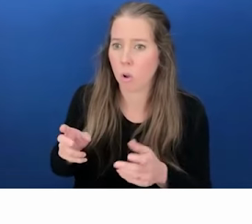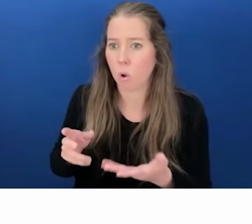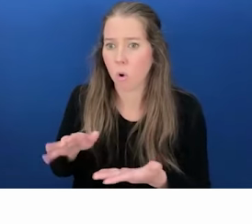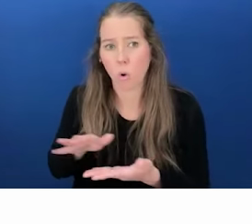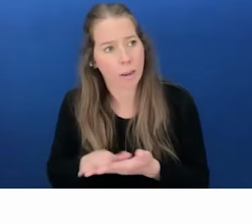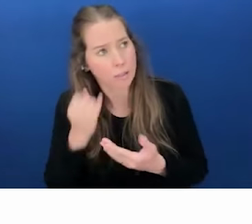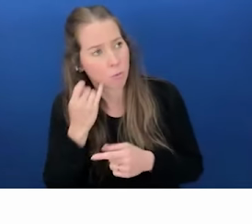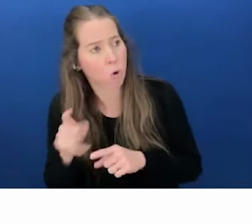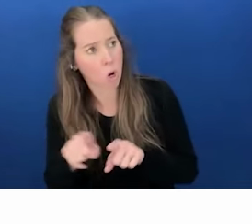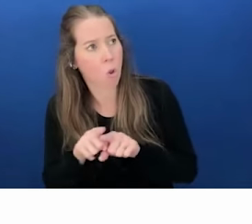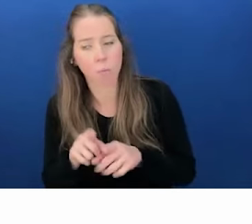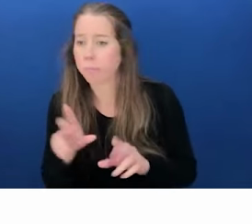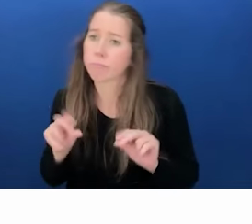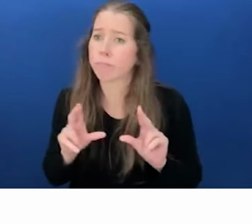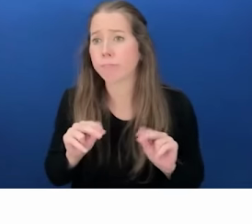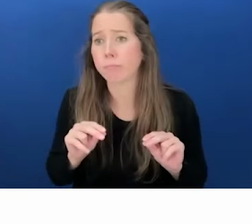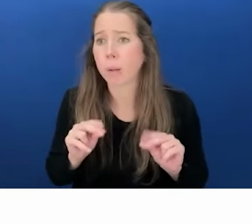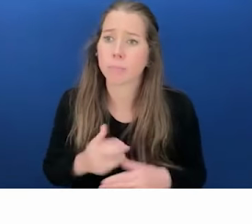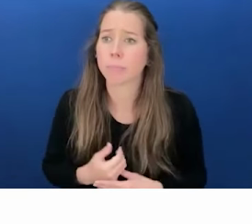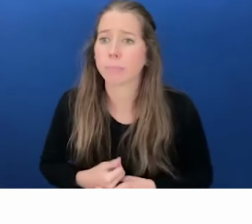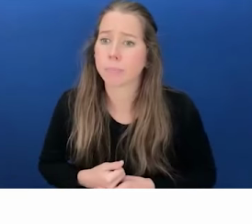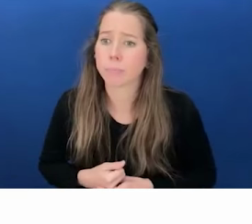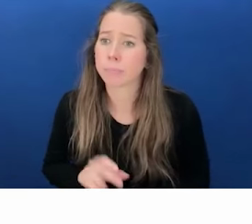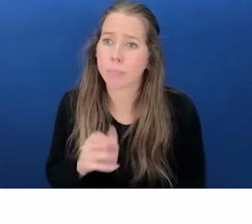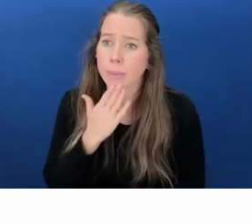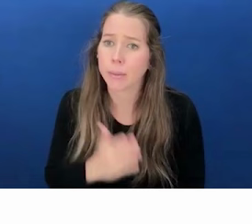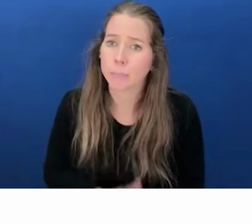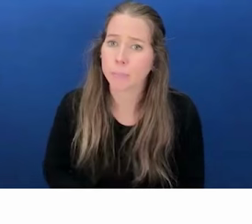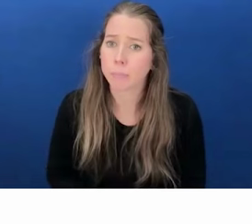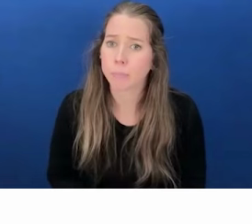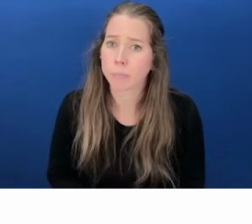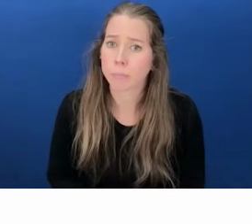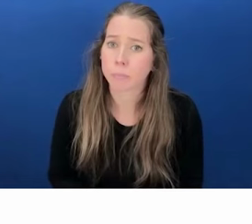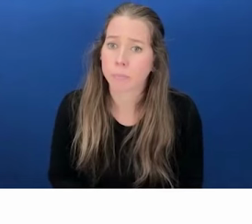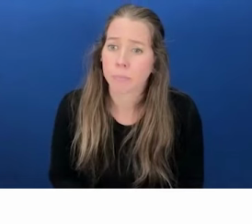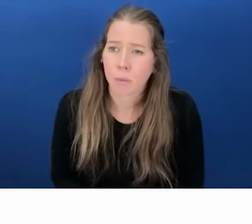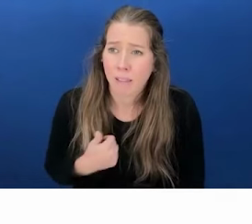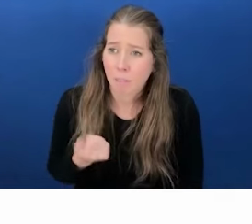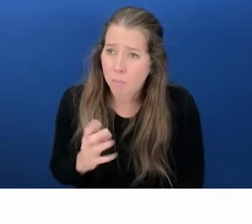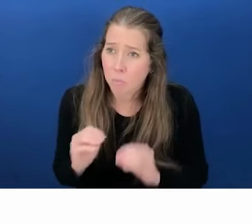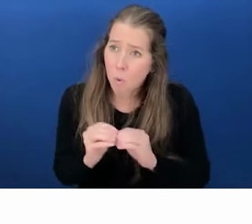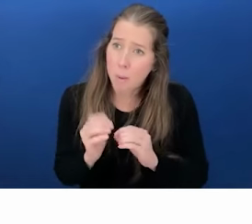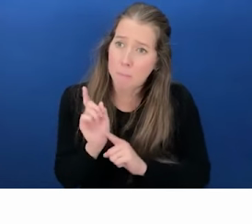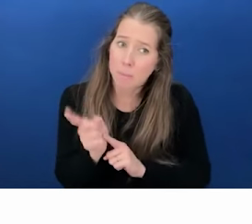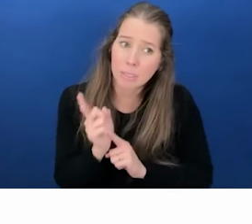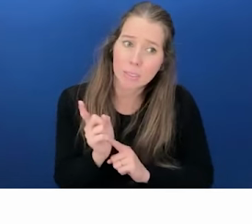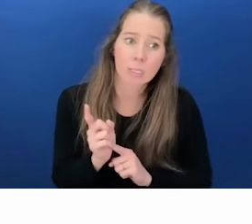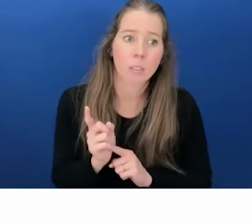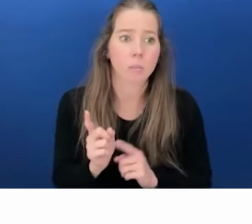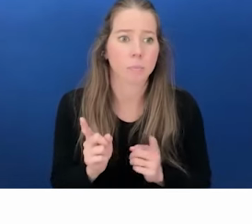like, nuh-uh. Yeah. Nope. No, thanks. So, okay, we've only got a couple more minutes. Shared